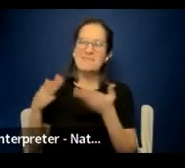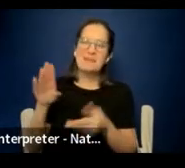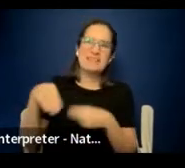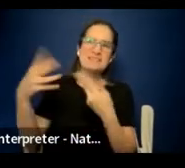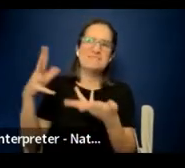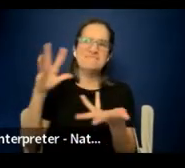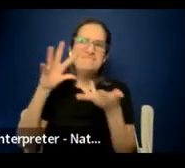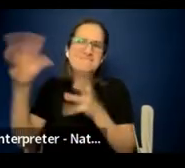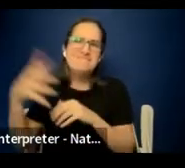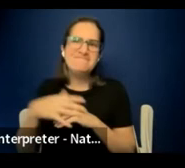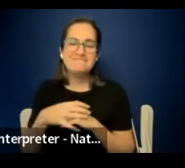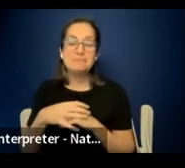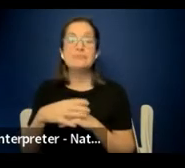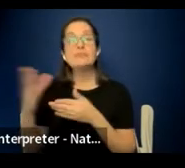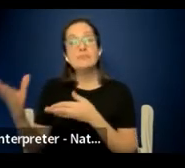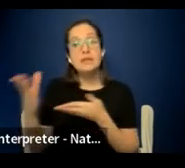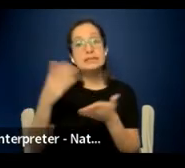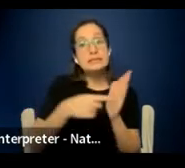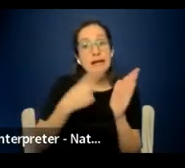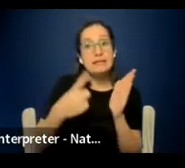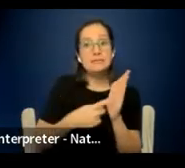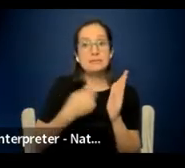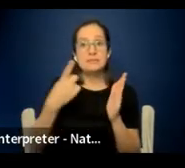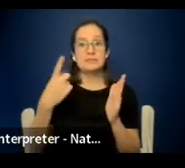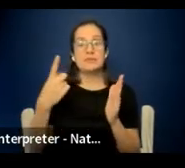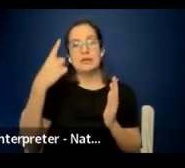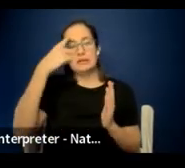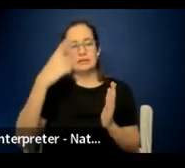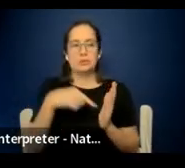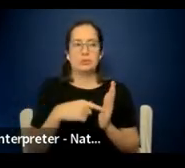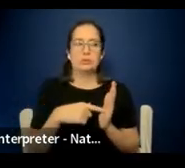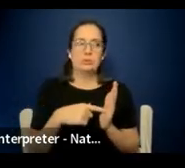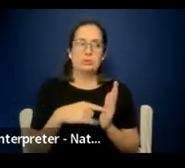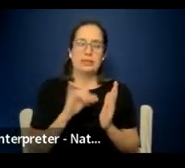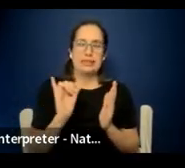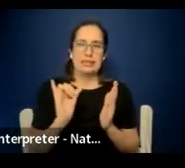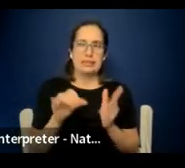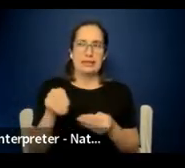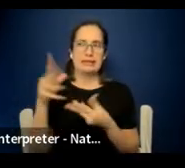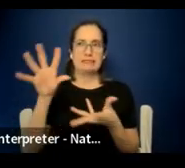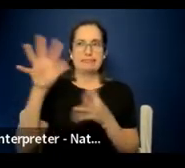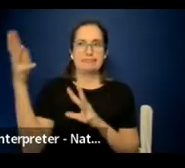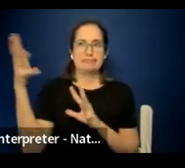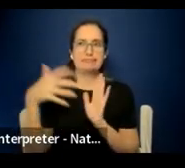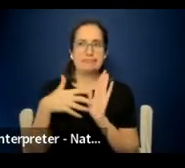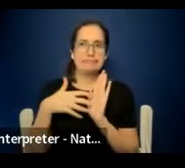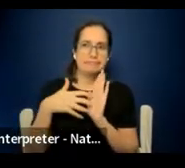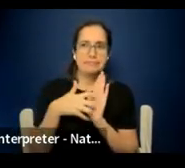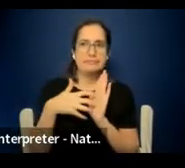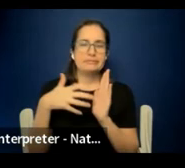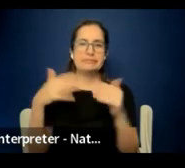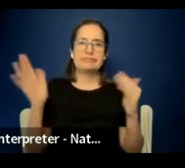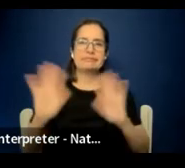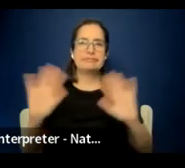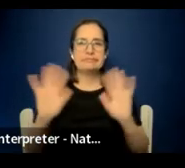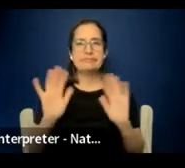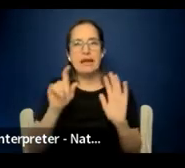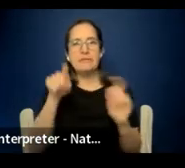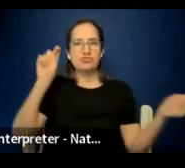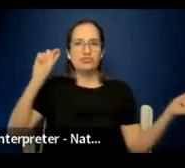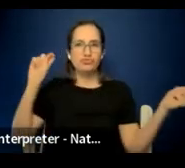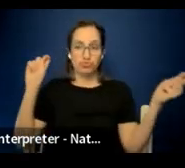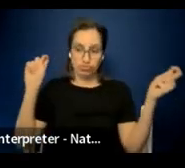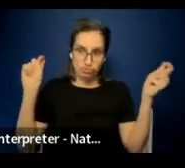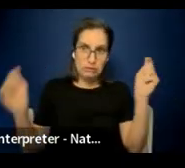things require a huge adjustment. And sometimes, I mean, I've worked with organizations where, you know, the struggle was really around just,